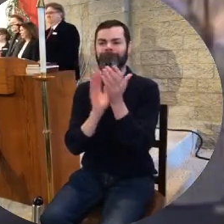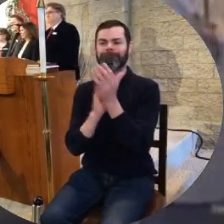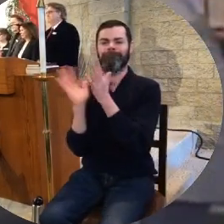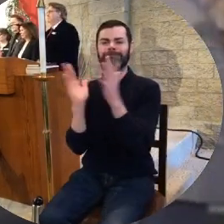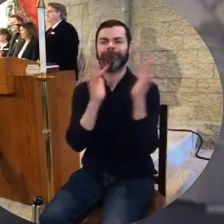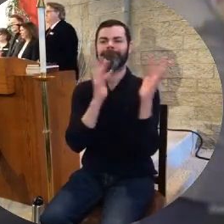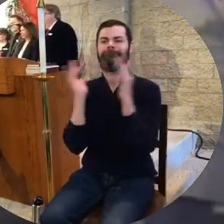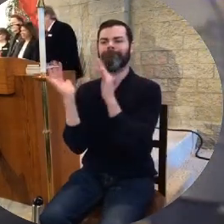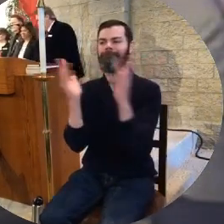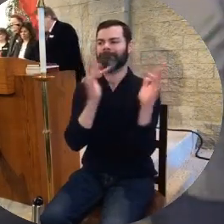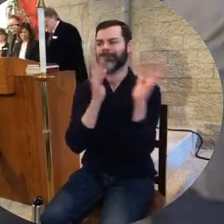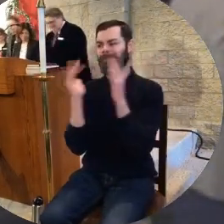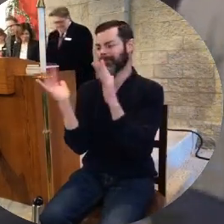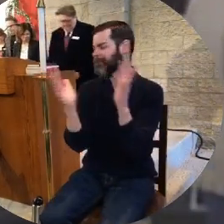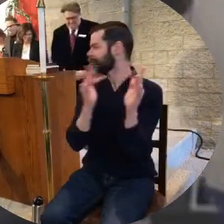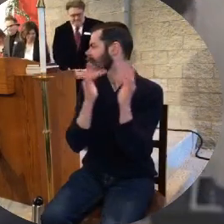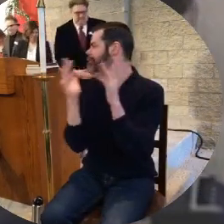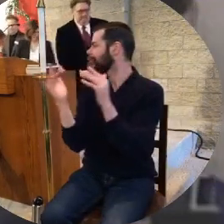You may be seated.